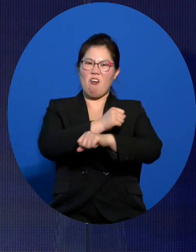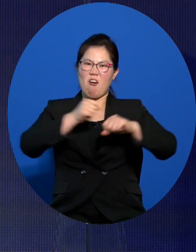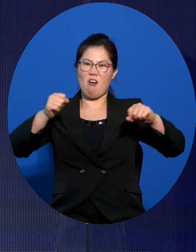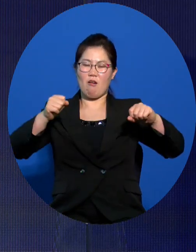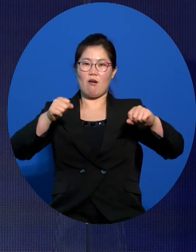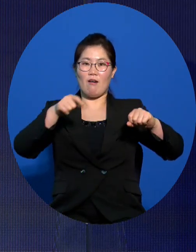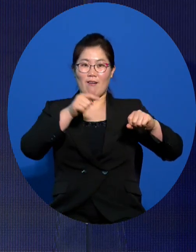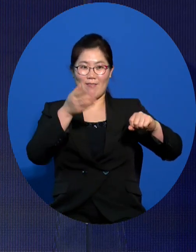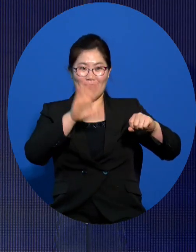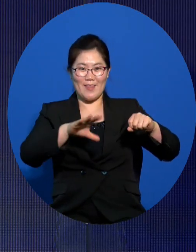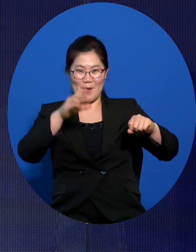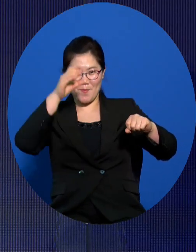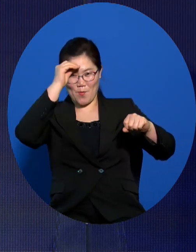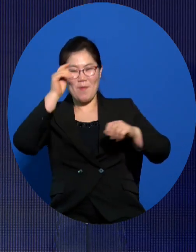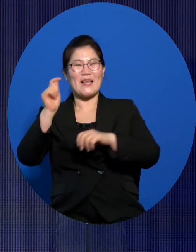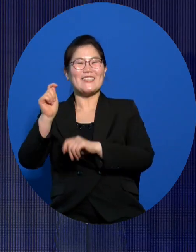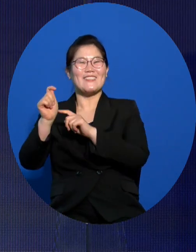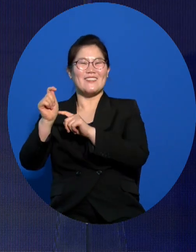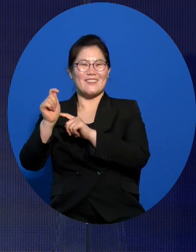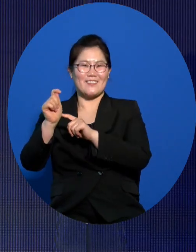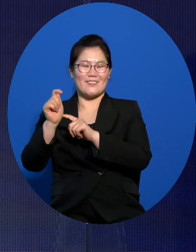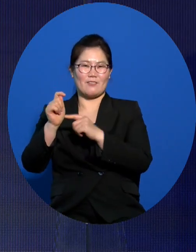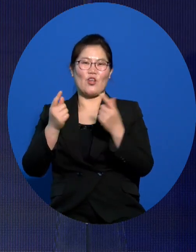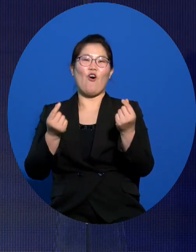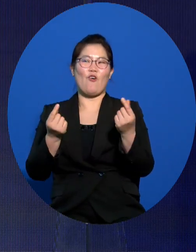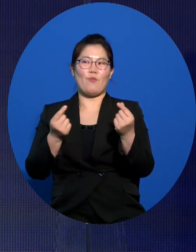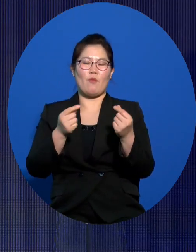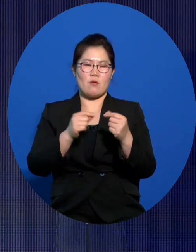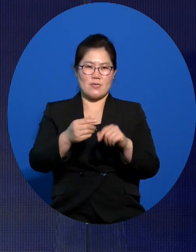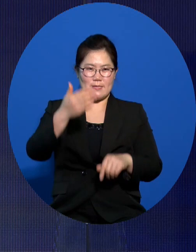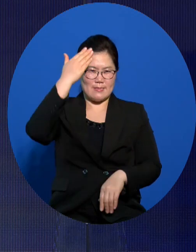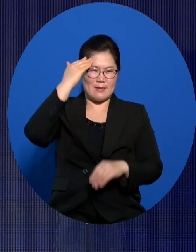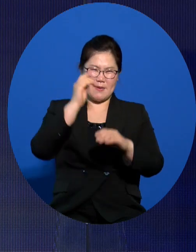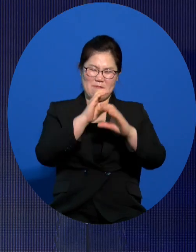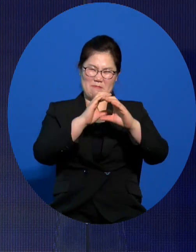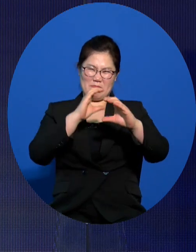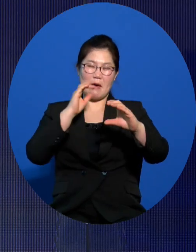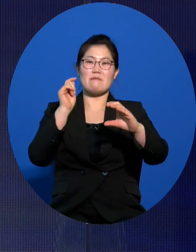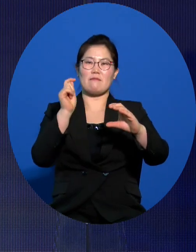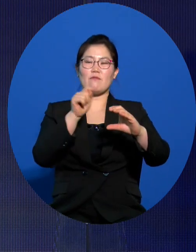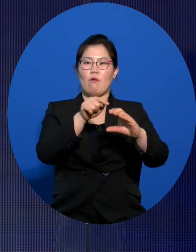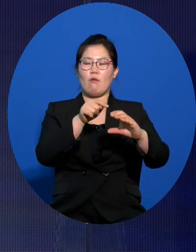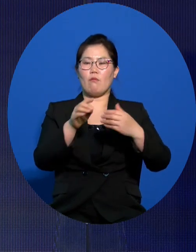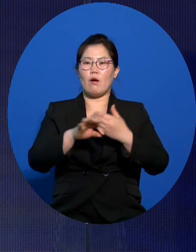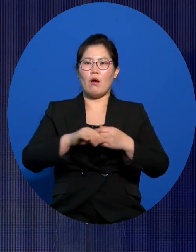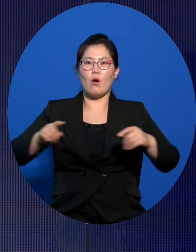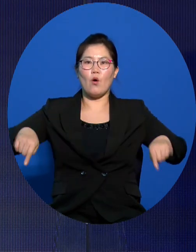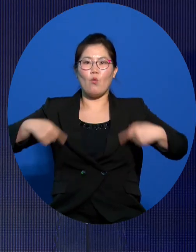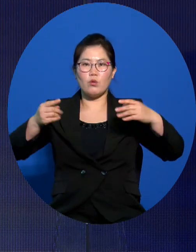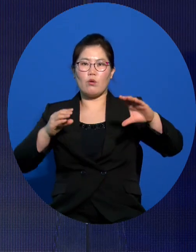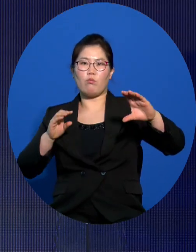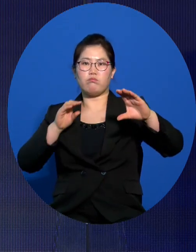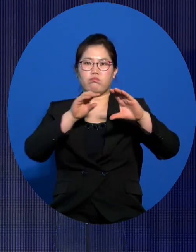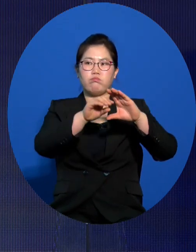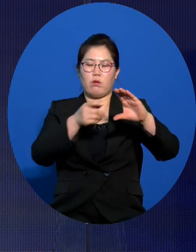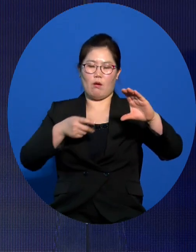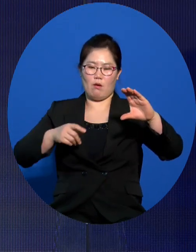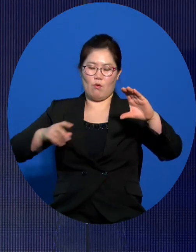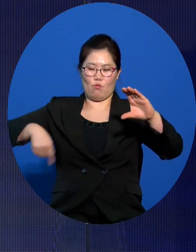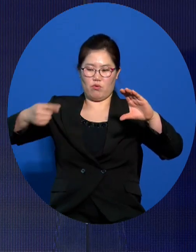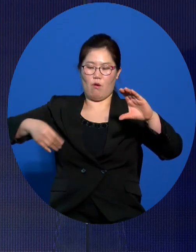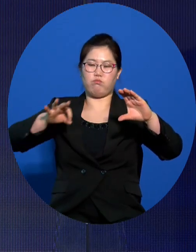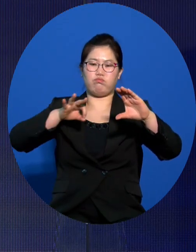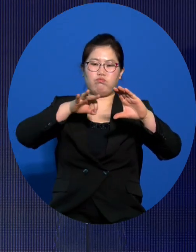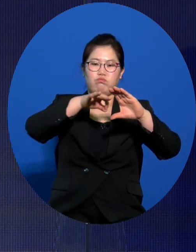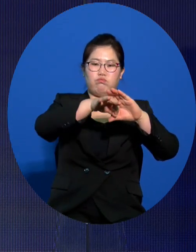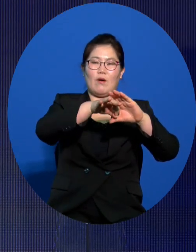large space within the cab, and it's known as a luxury cab, a luxury taxi. And one of the main features is